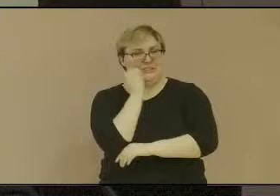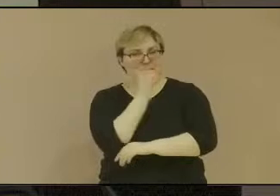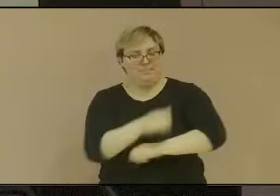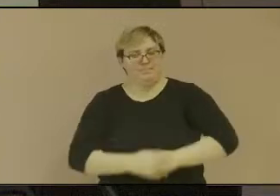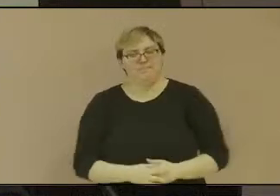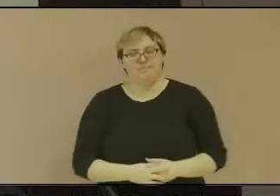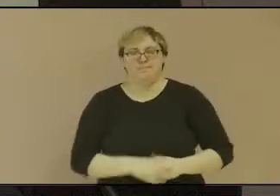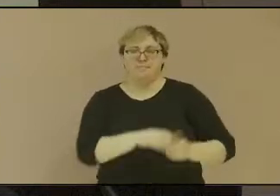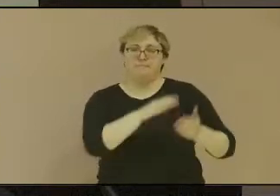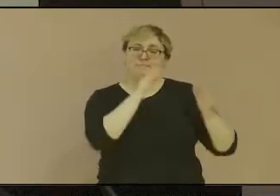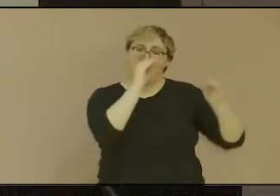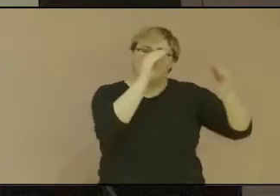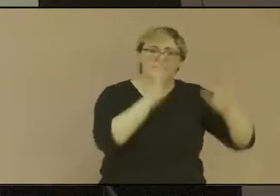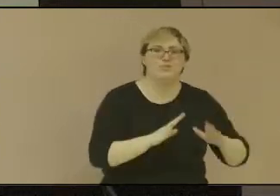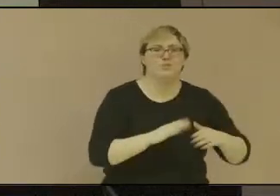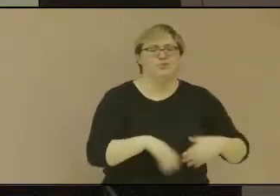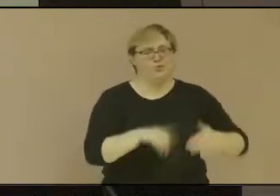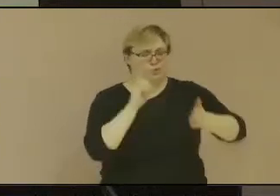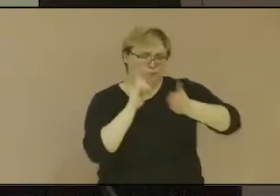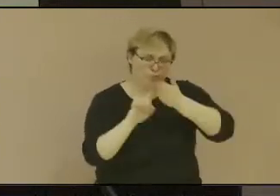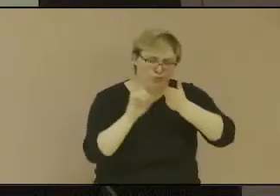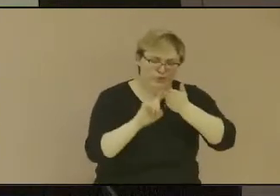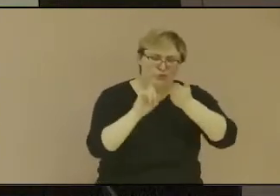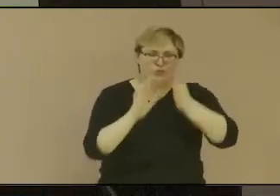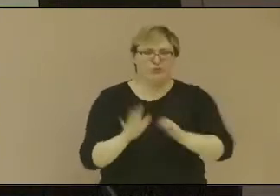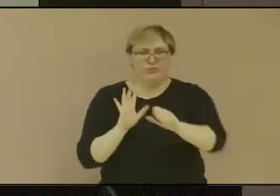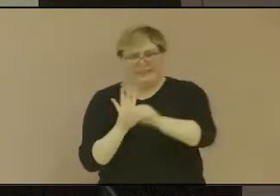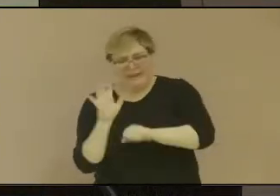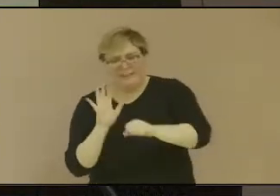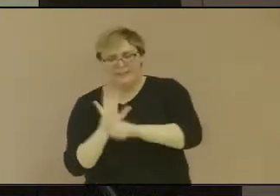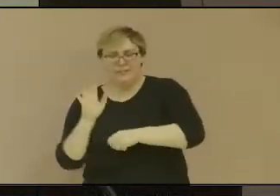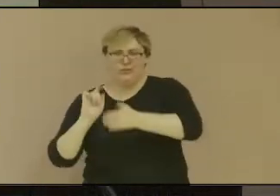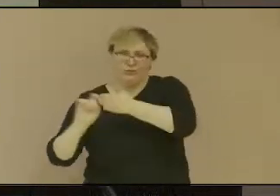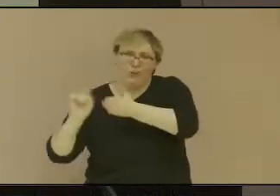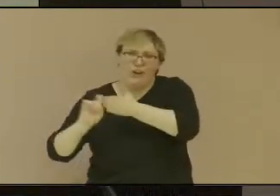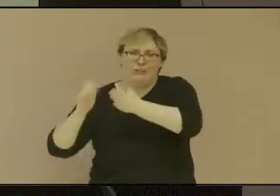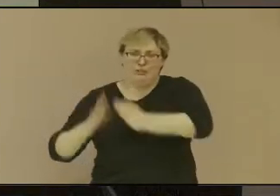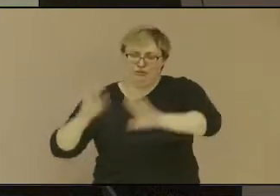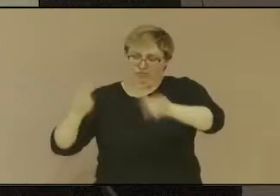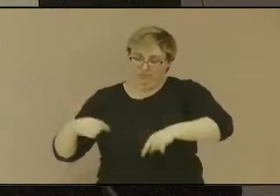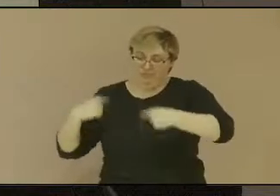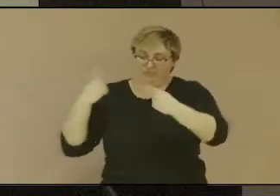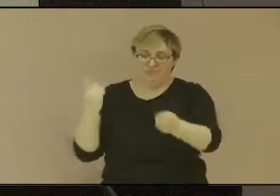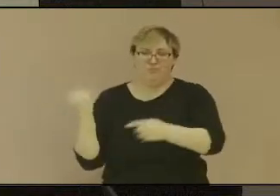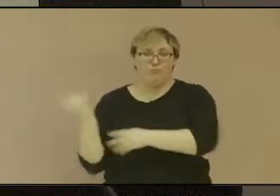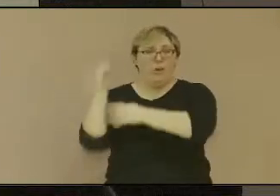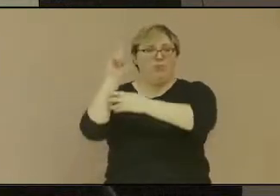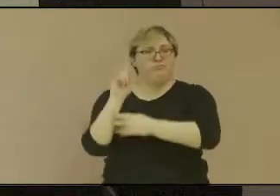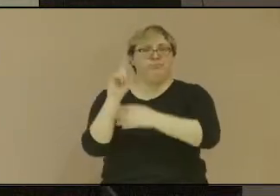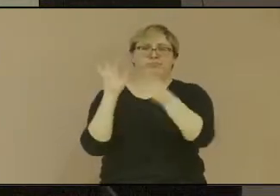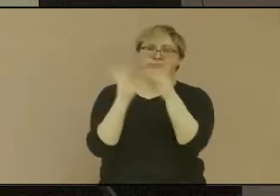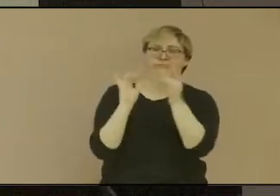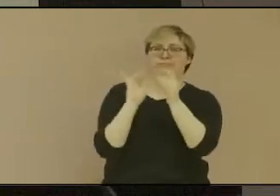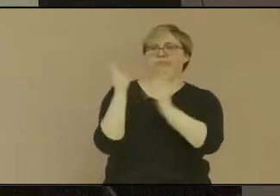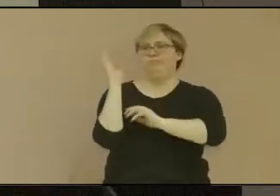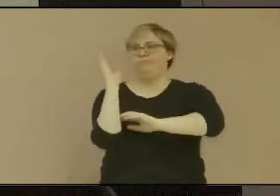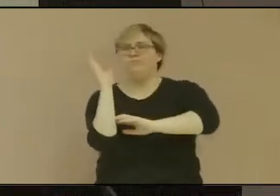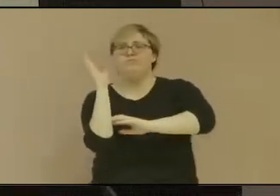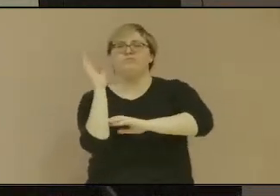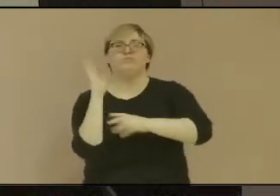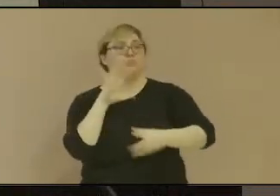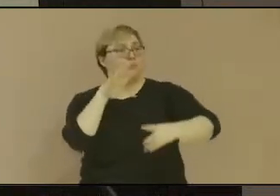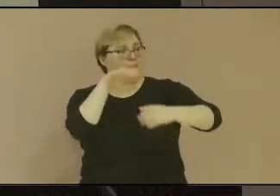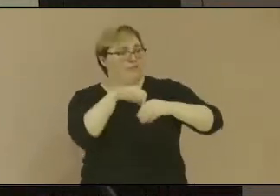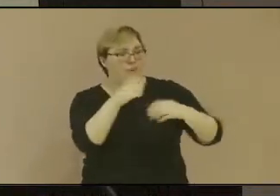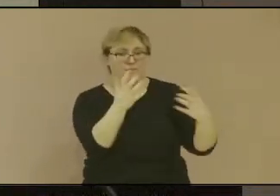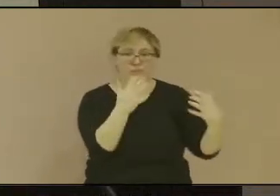artists, activists who we have heard from in the past few months and who have participated as audience members in